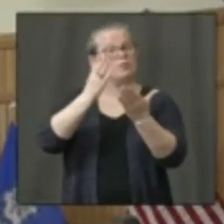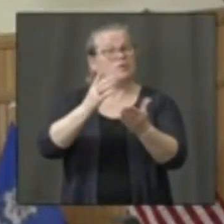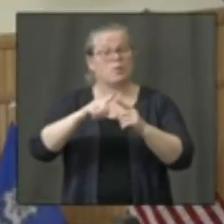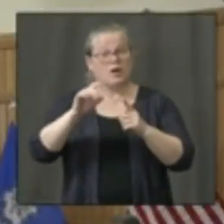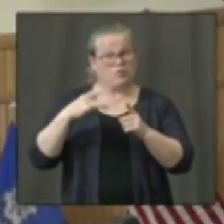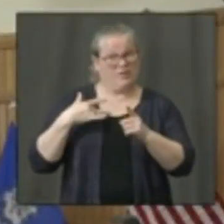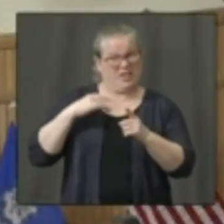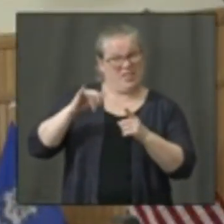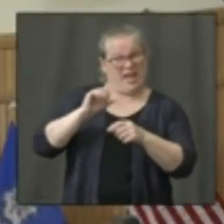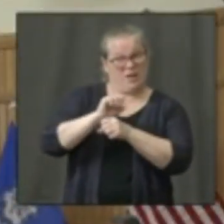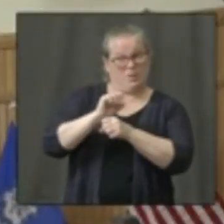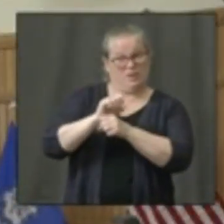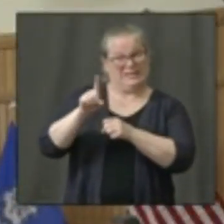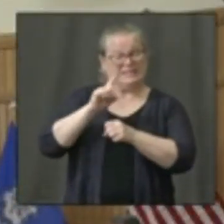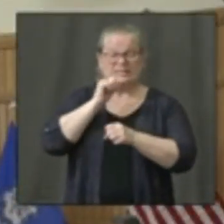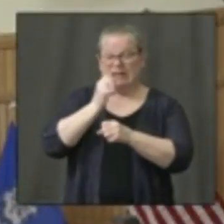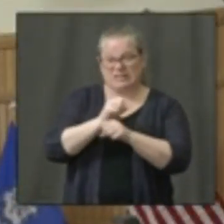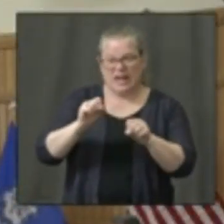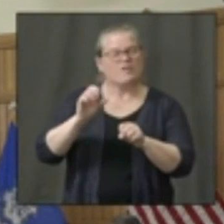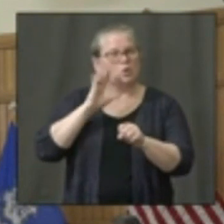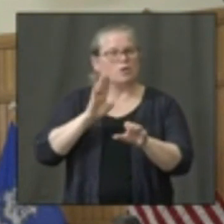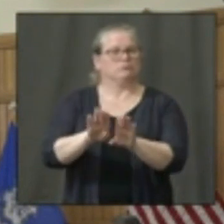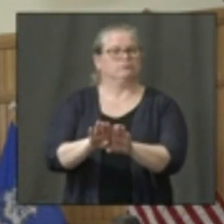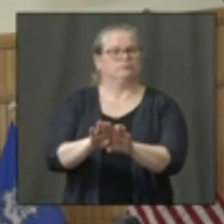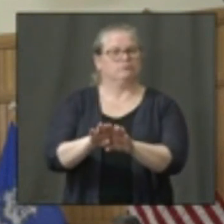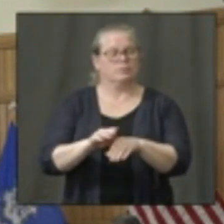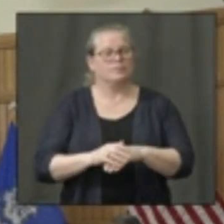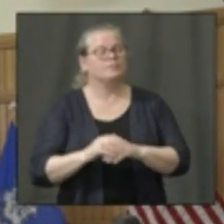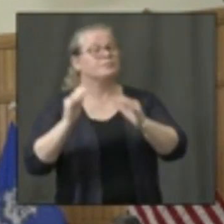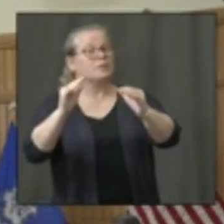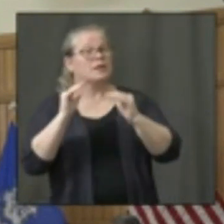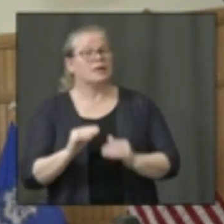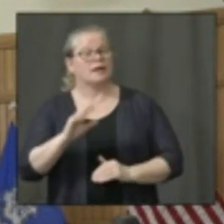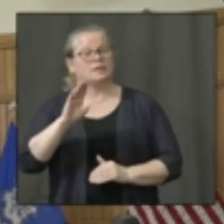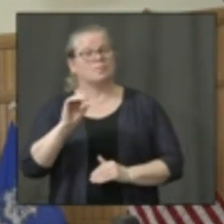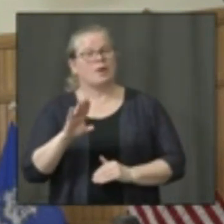Move along next to News 8, Bob Wilson.